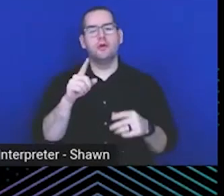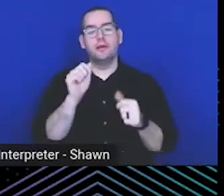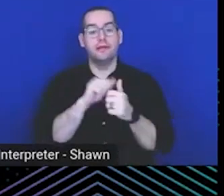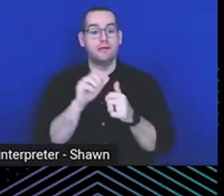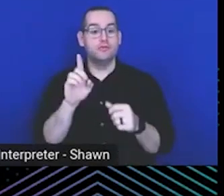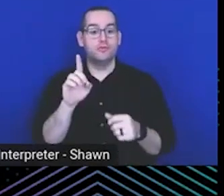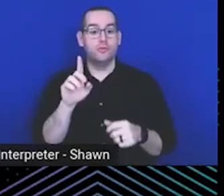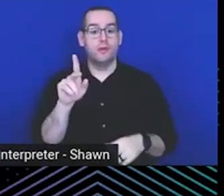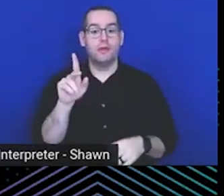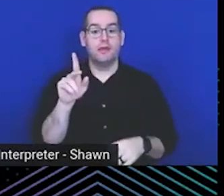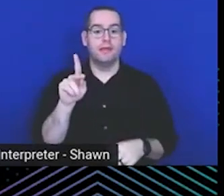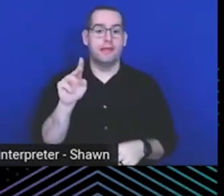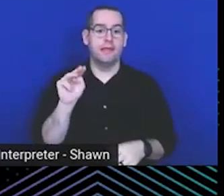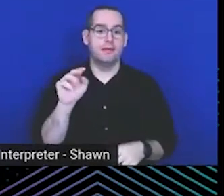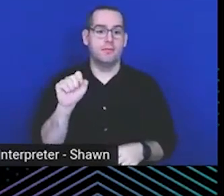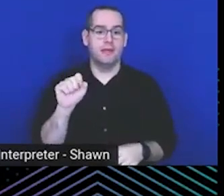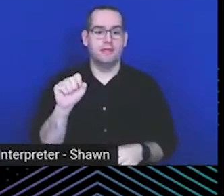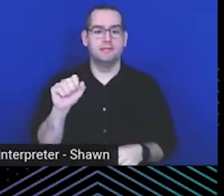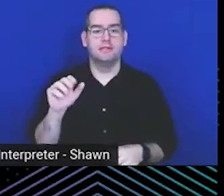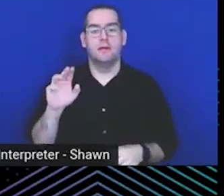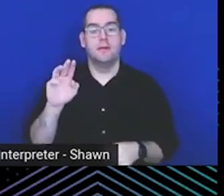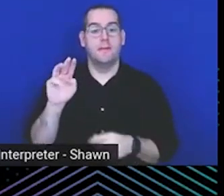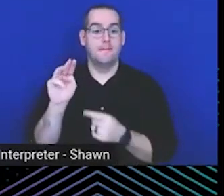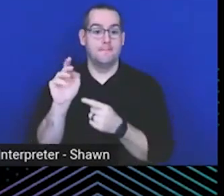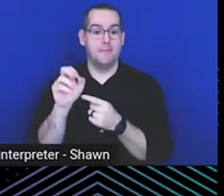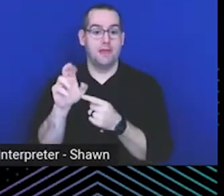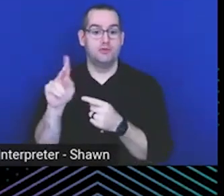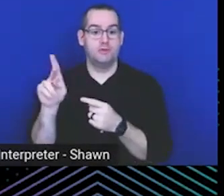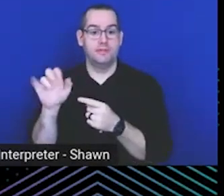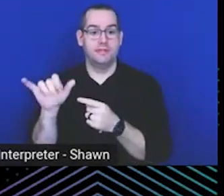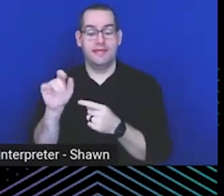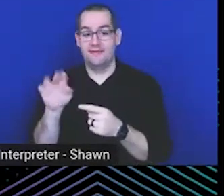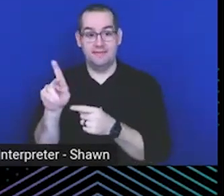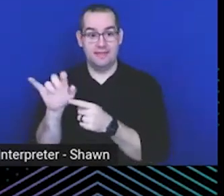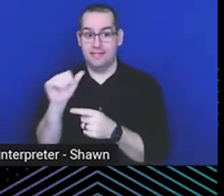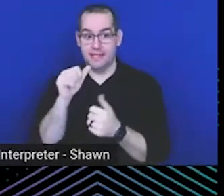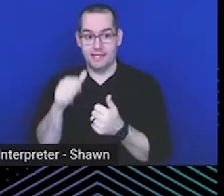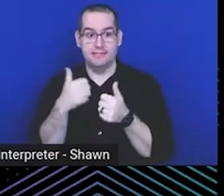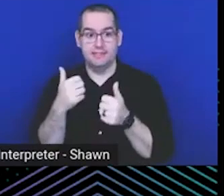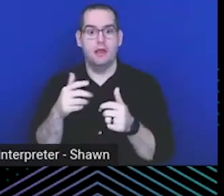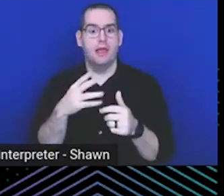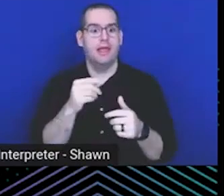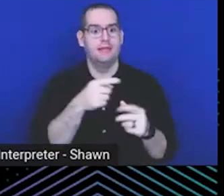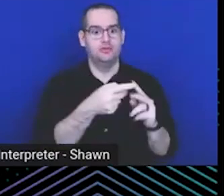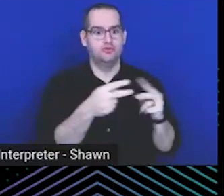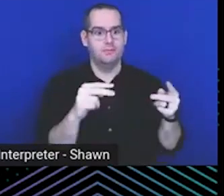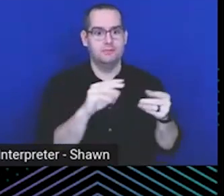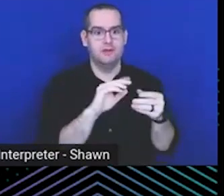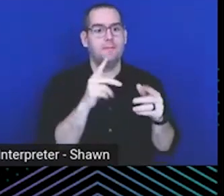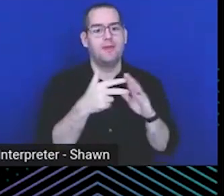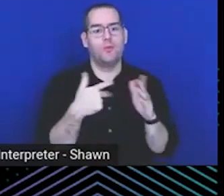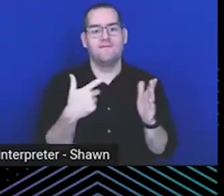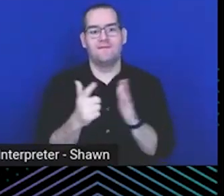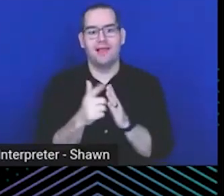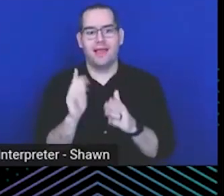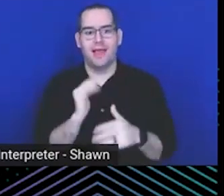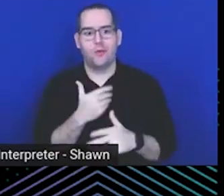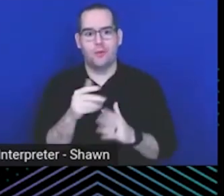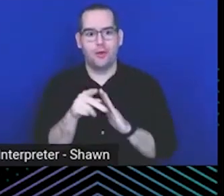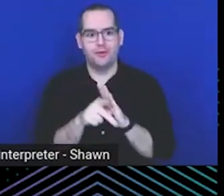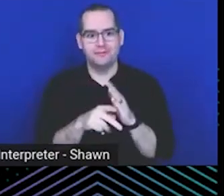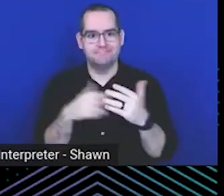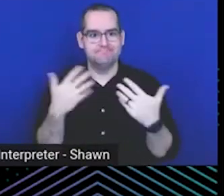master key ID. If that key doesn't exist, the queue isn't encrypted, we're in violation of our policies. So you can see here that we